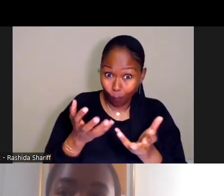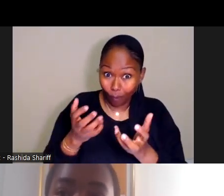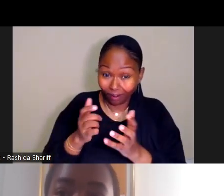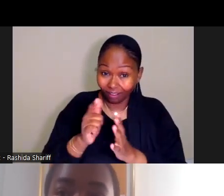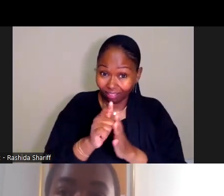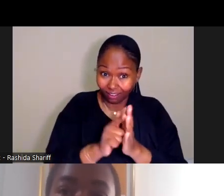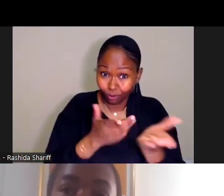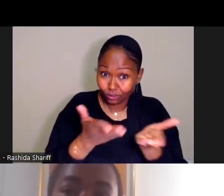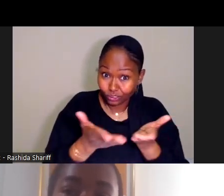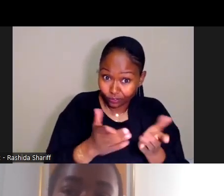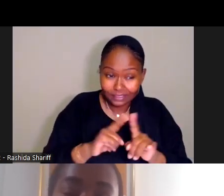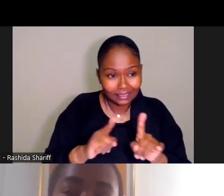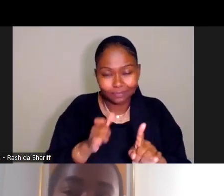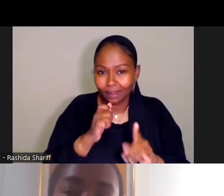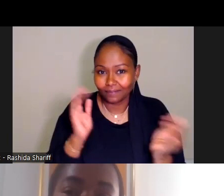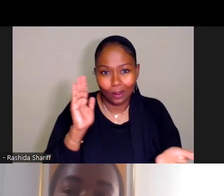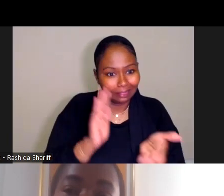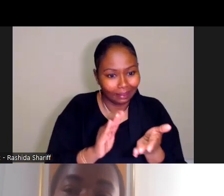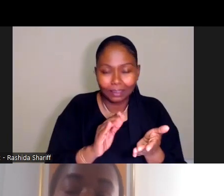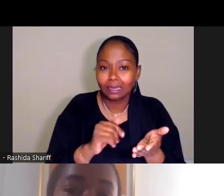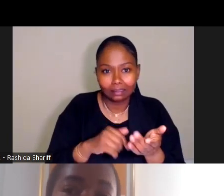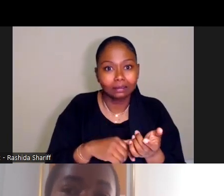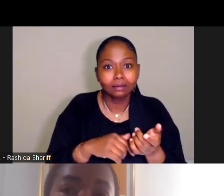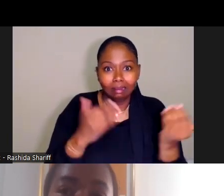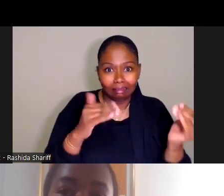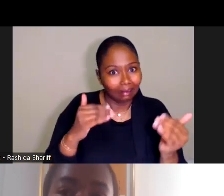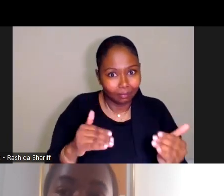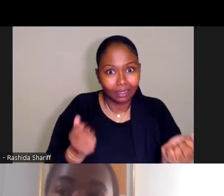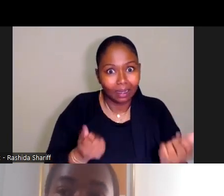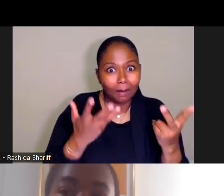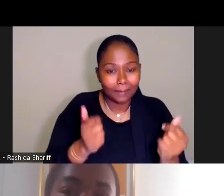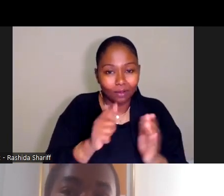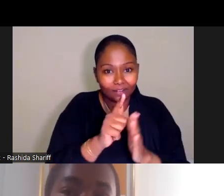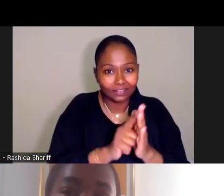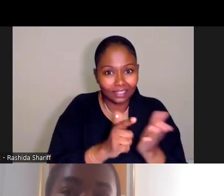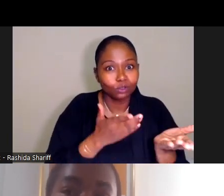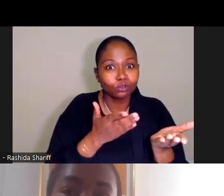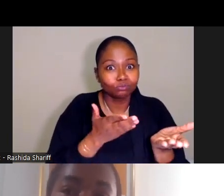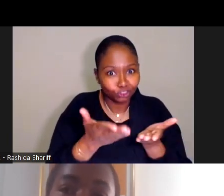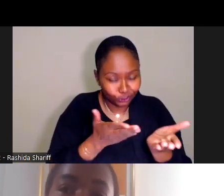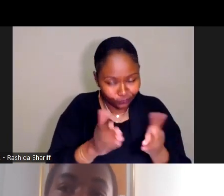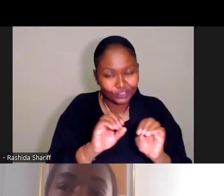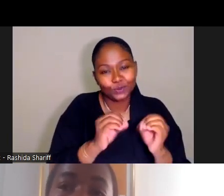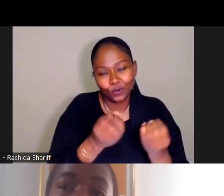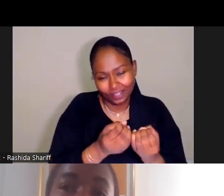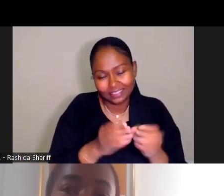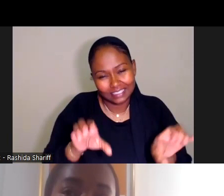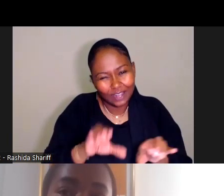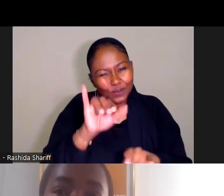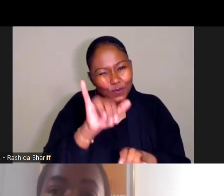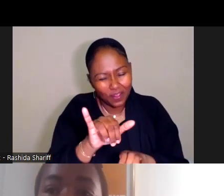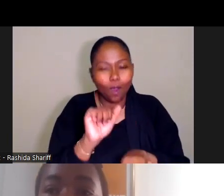who are able to do that type of work. And there's a limited amount of legal services organizations that do that type of work. So we are